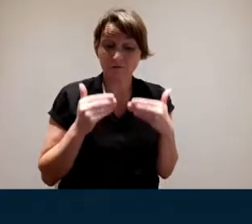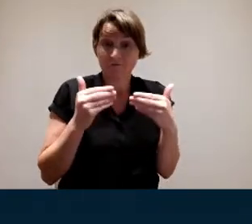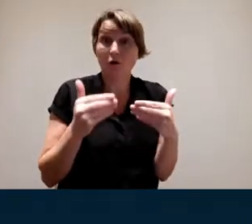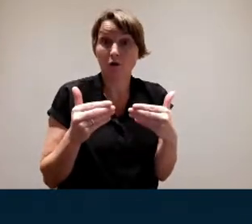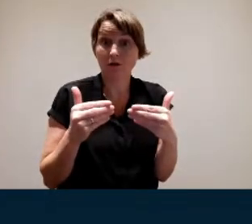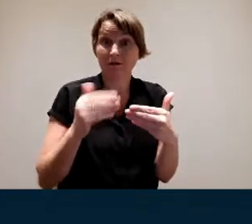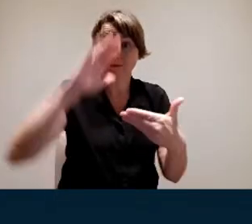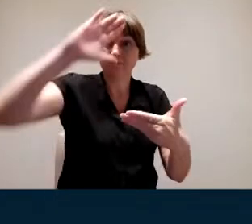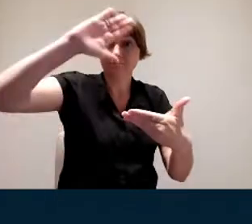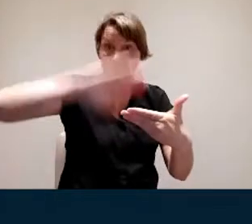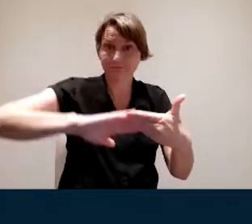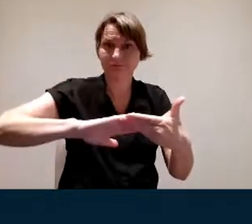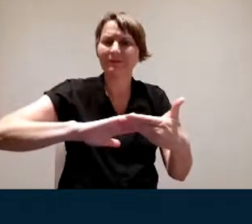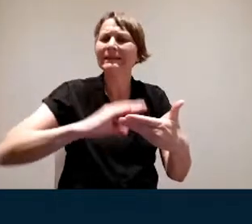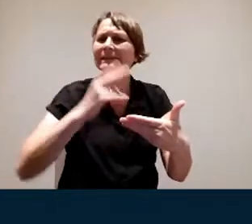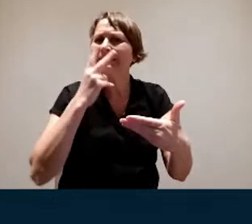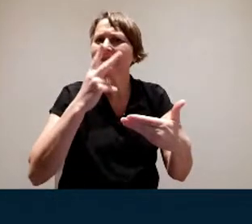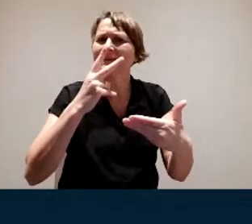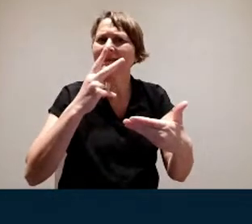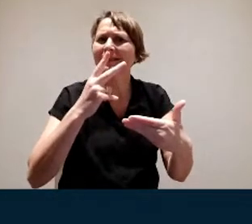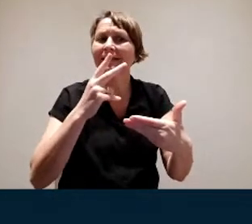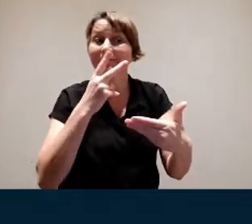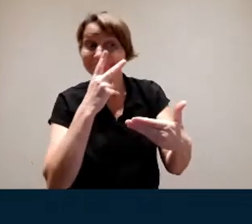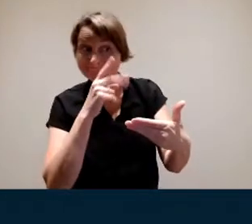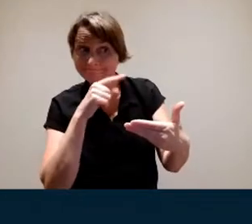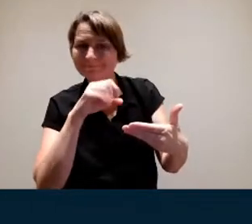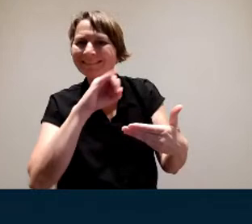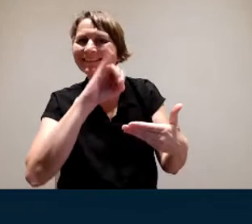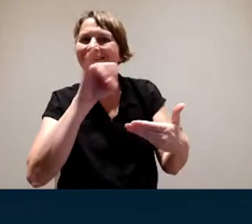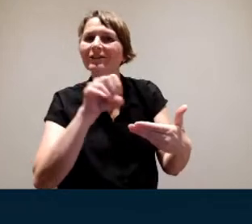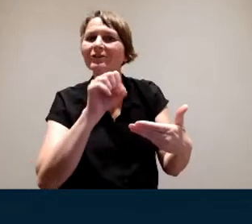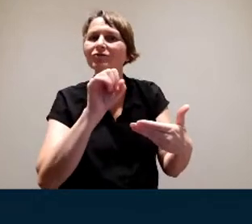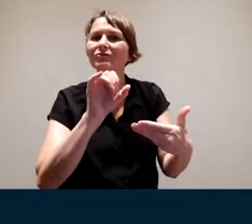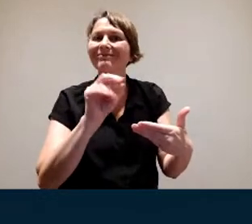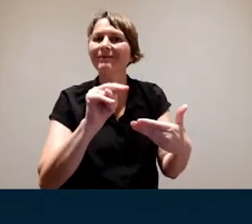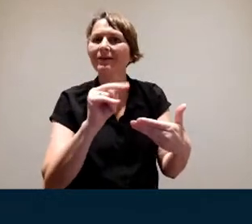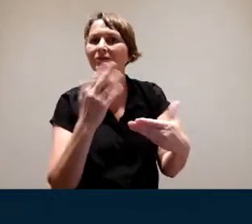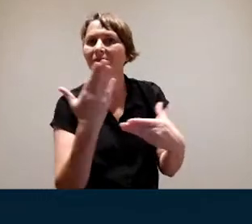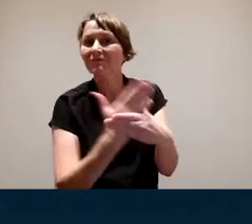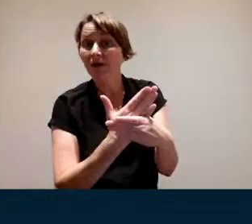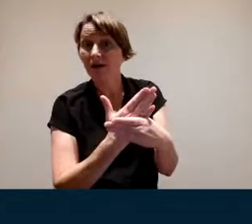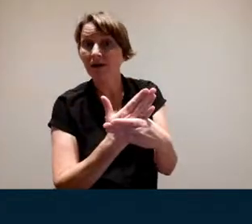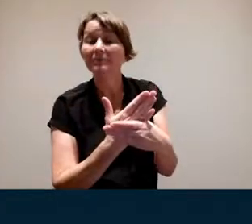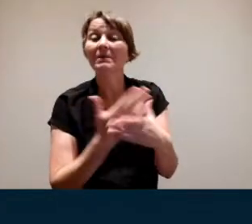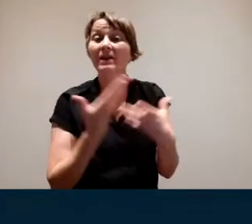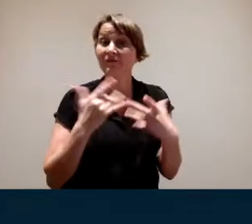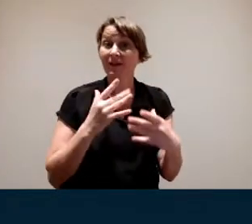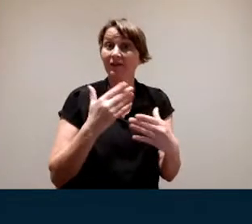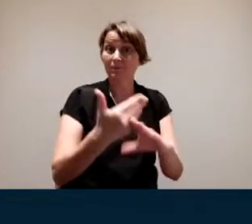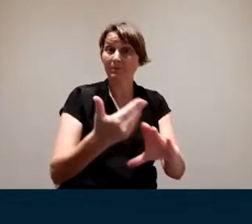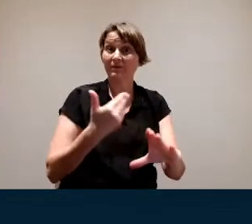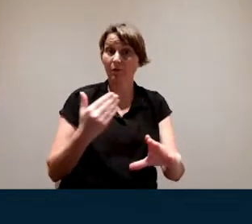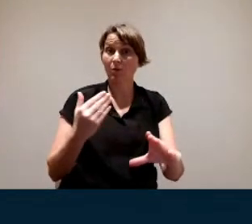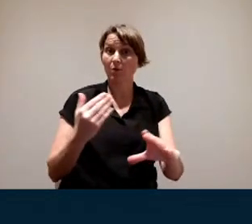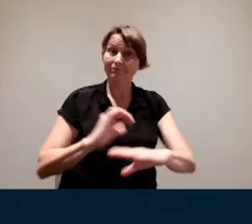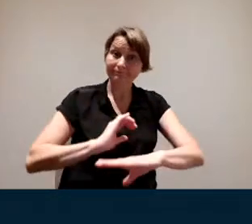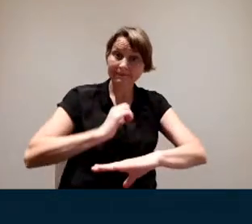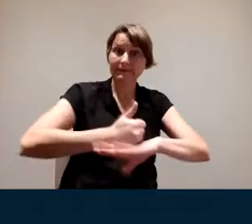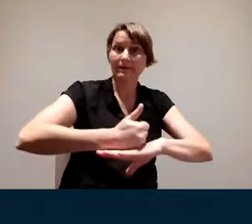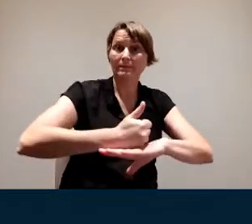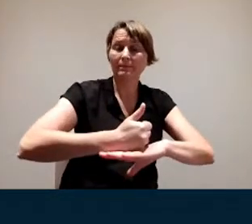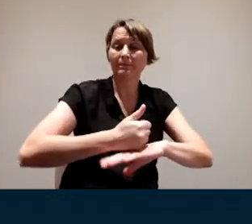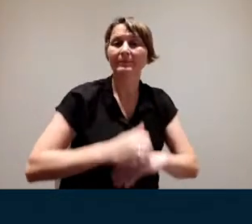file, when we see it, I will come back to this one in the view. I have already installed it. So this is